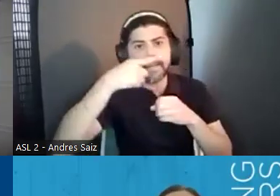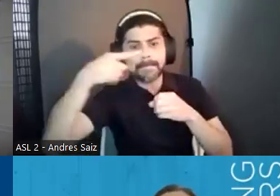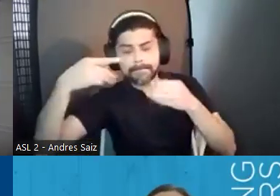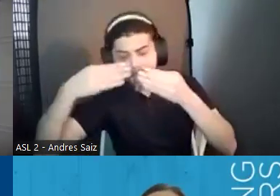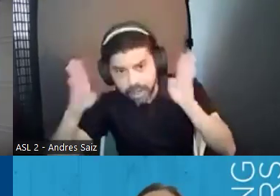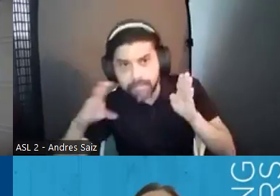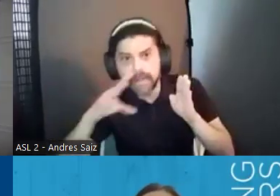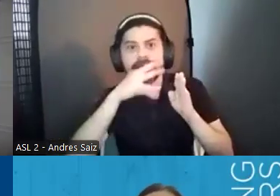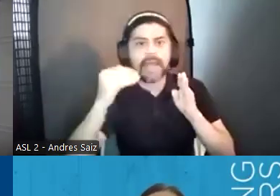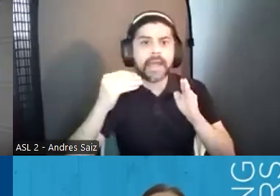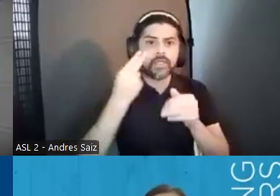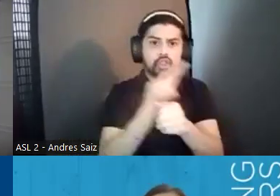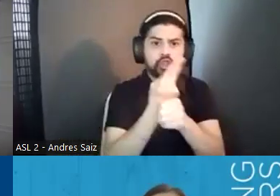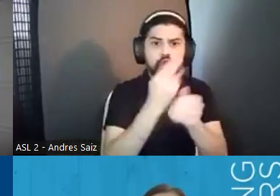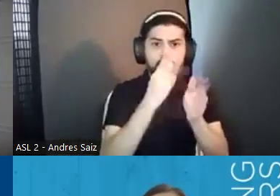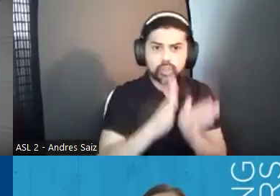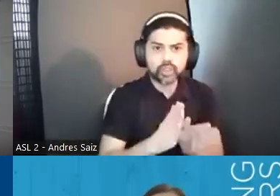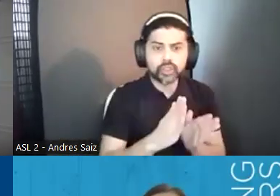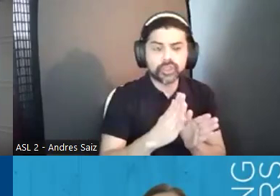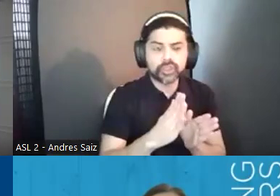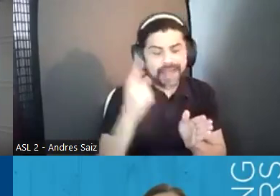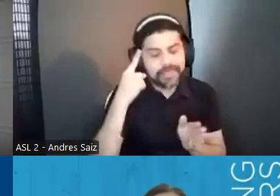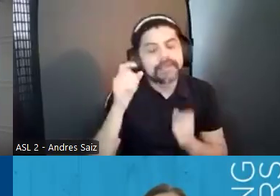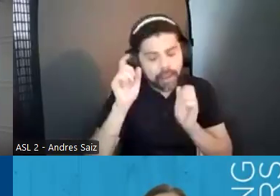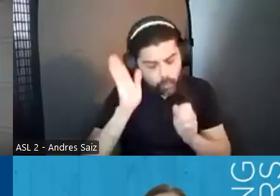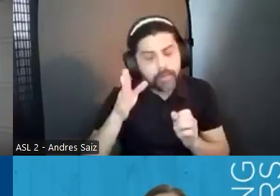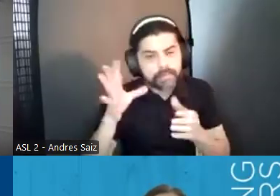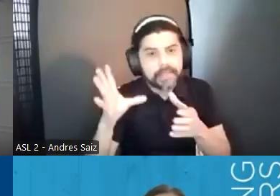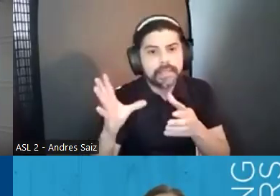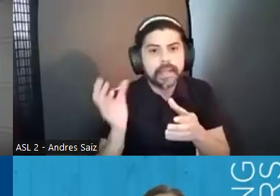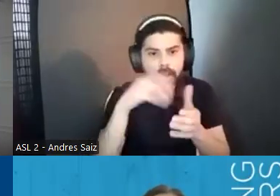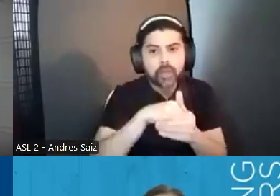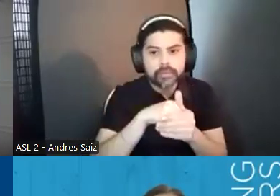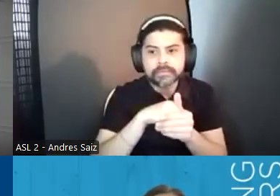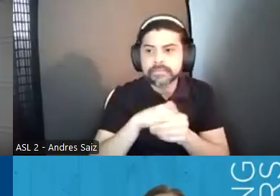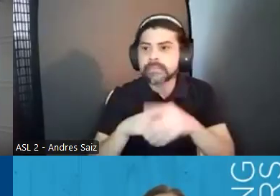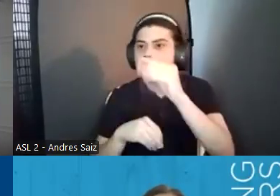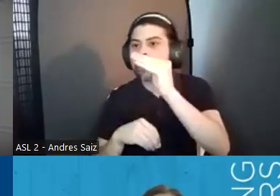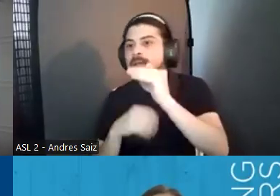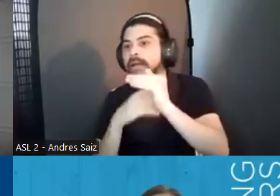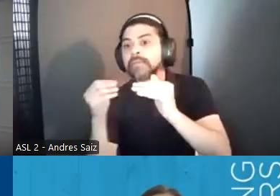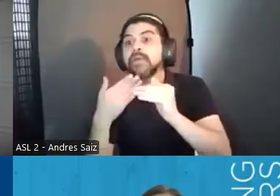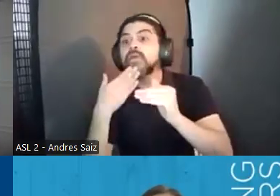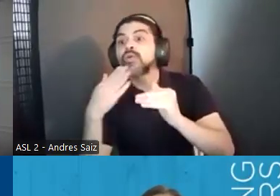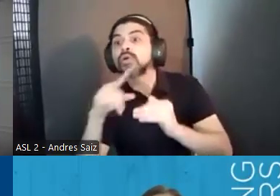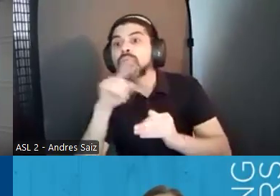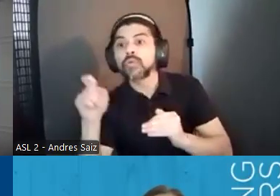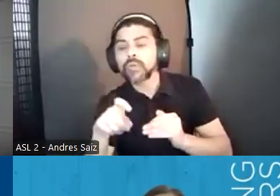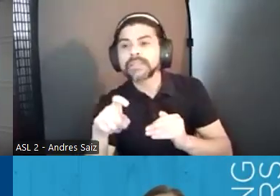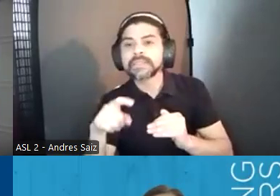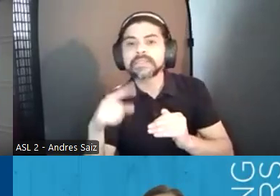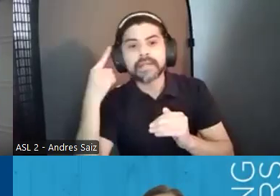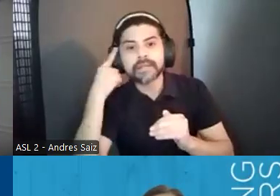groups, I do think that would be included. That's what that's a great question, Rigo. I think the way we get there is